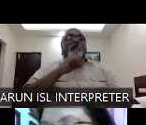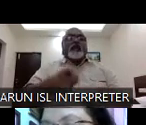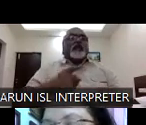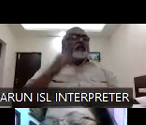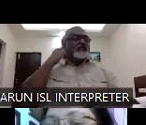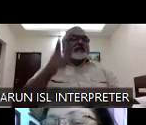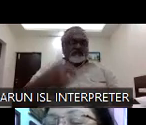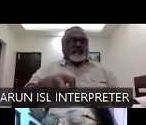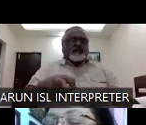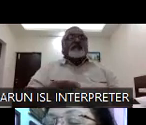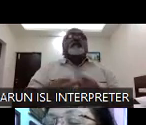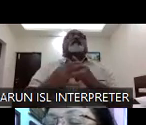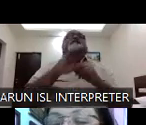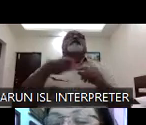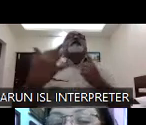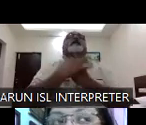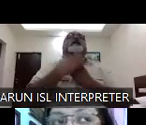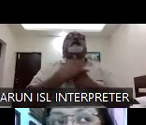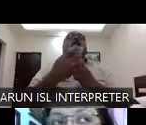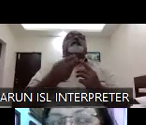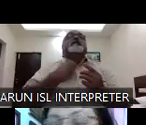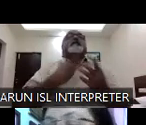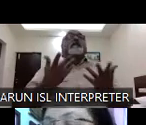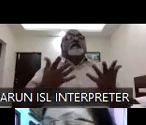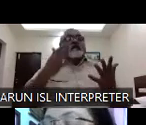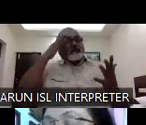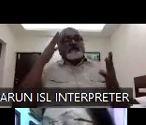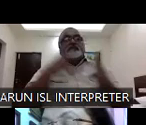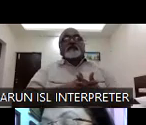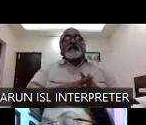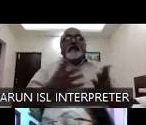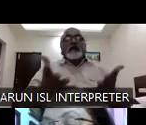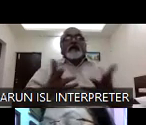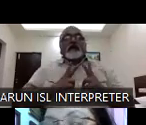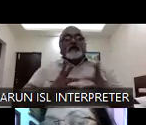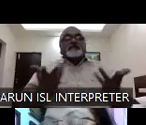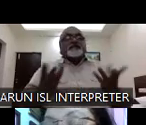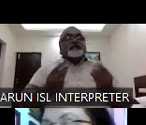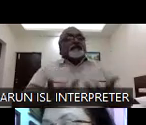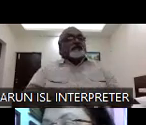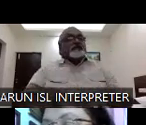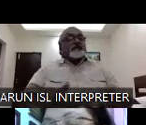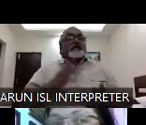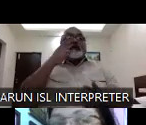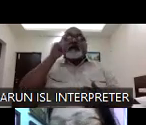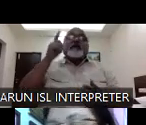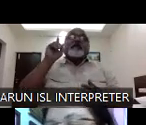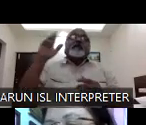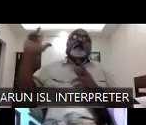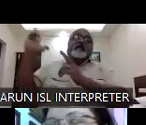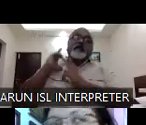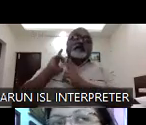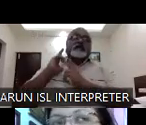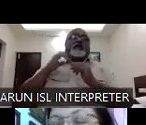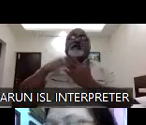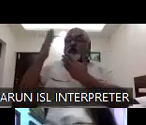supposed to with having the same kind of mindset that what my parents did to me and I also obeyed